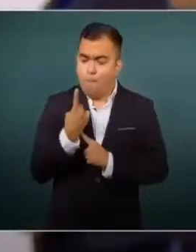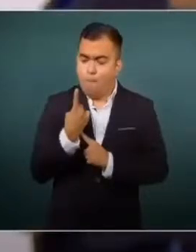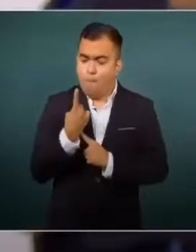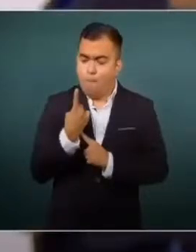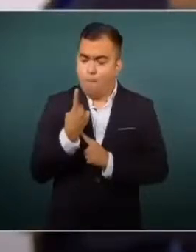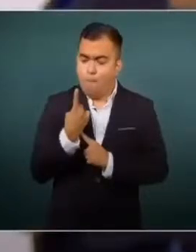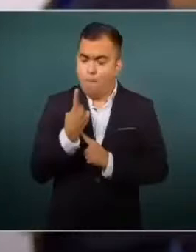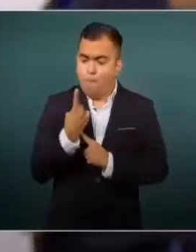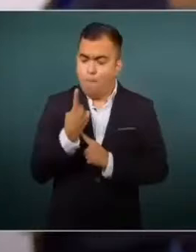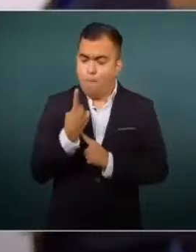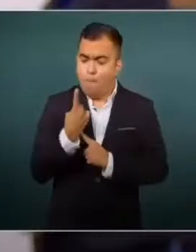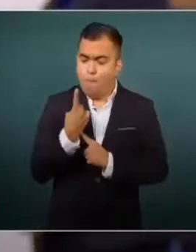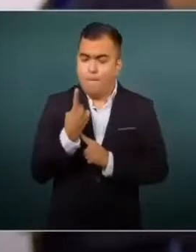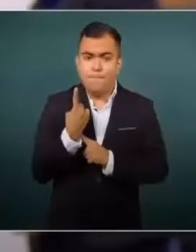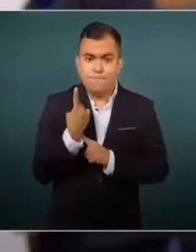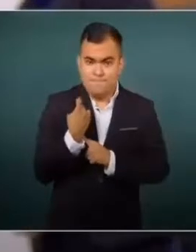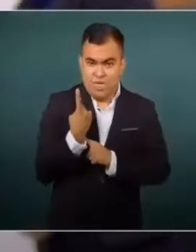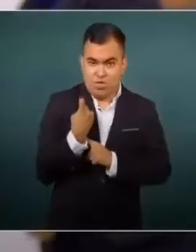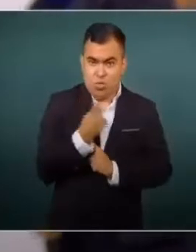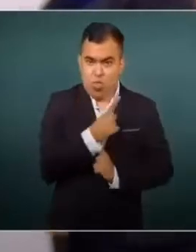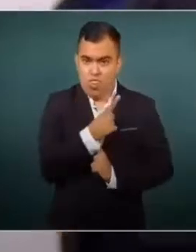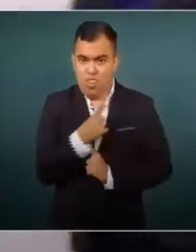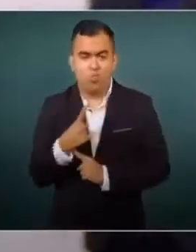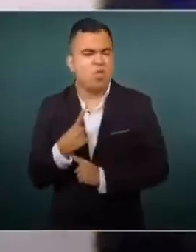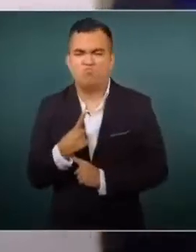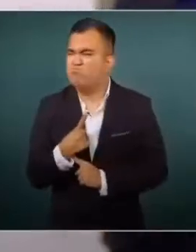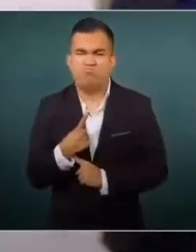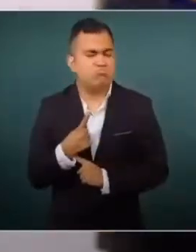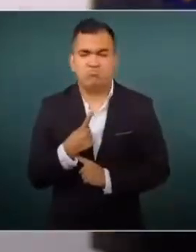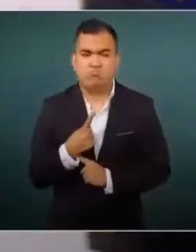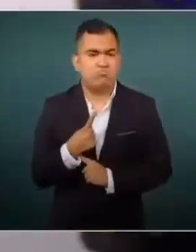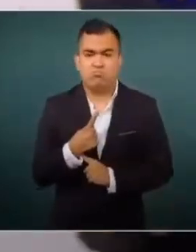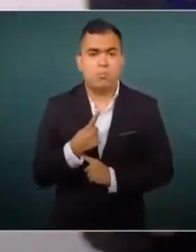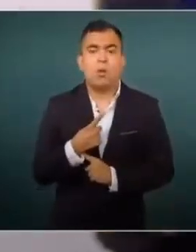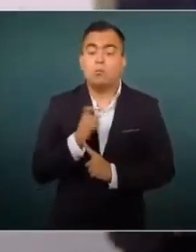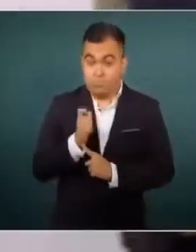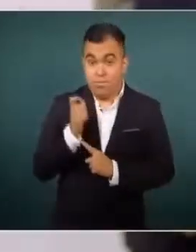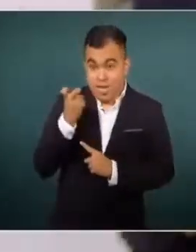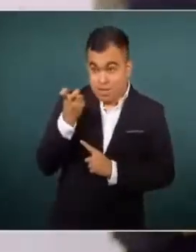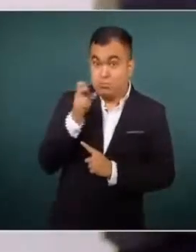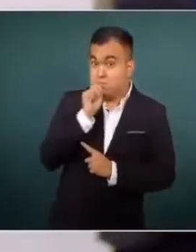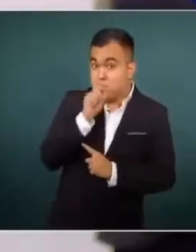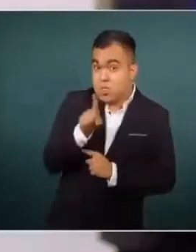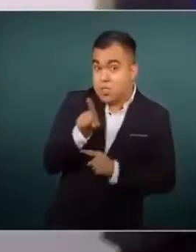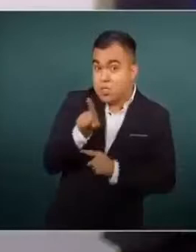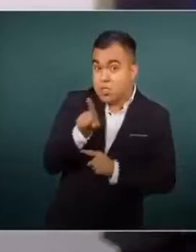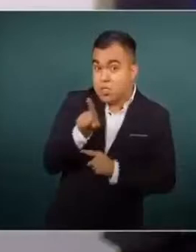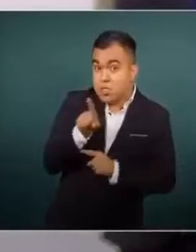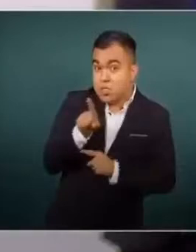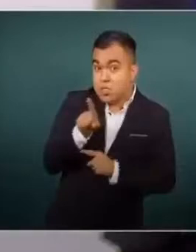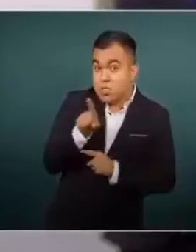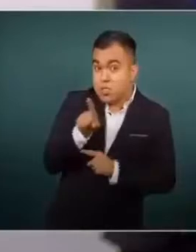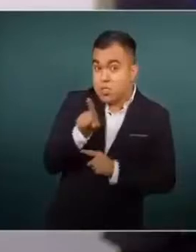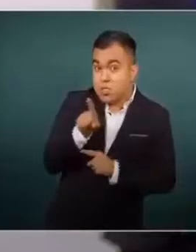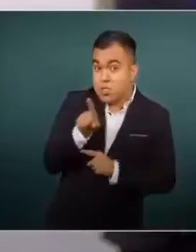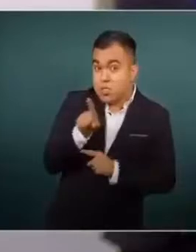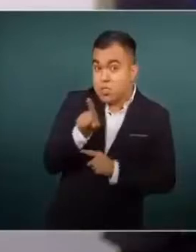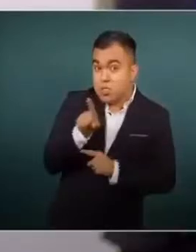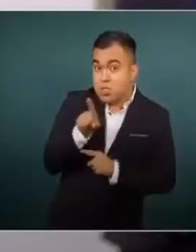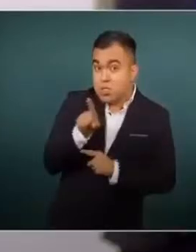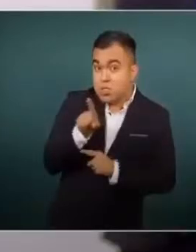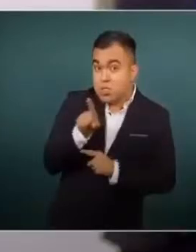no increase in public debt. Siguiendo este orden de ideas, hoy nos encontramos con lo siguiente y me And following